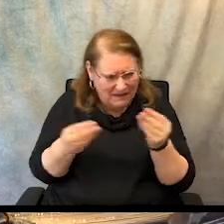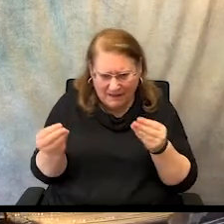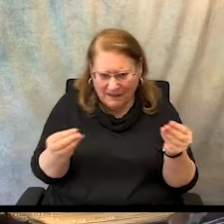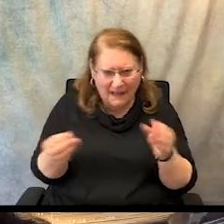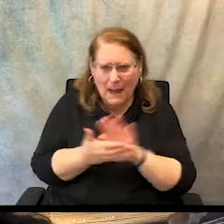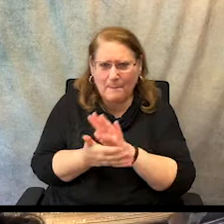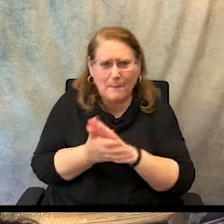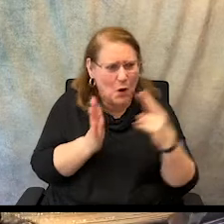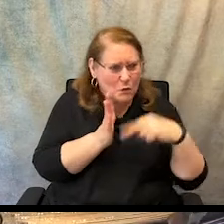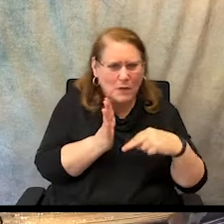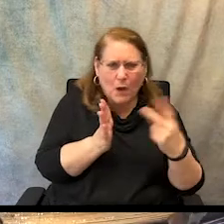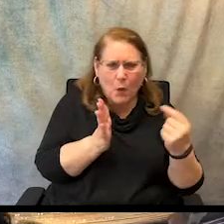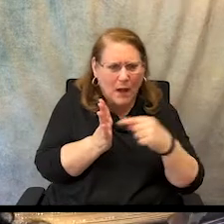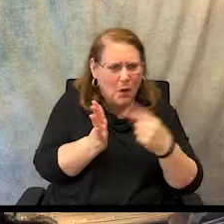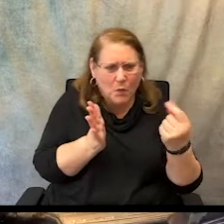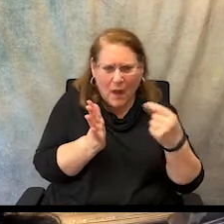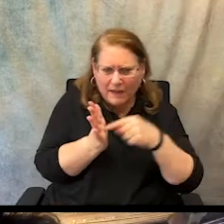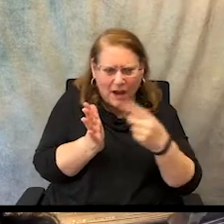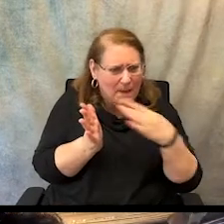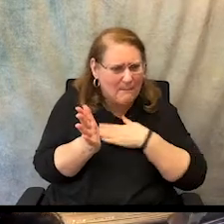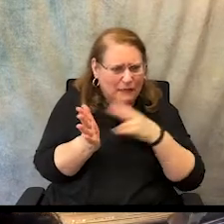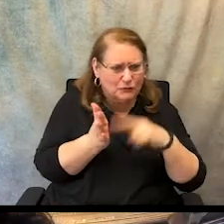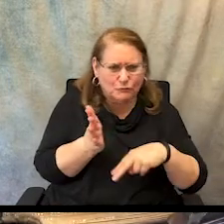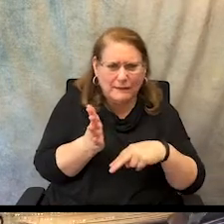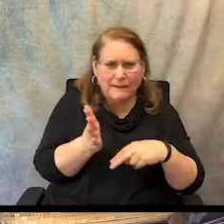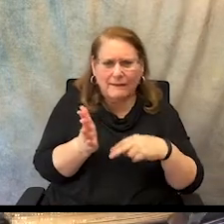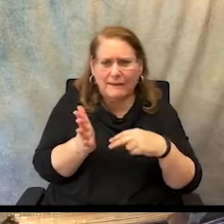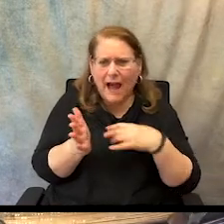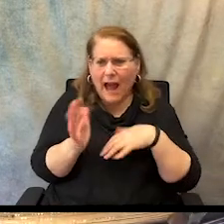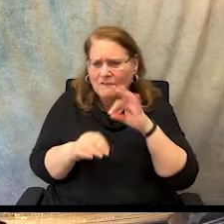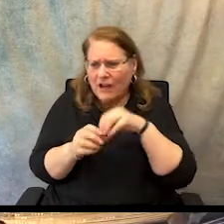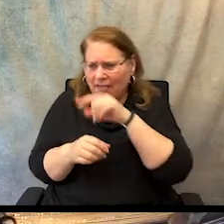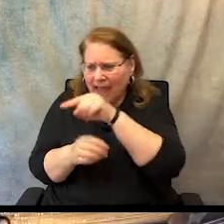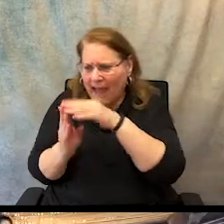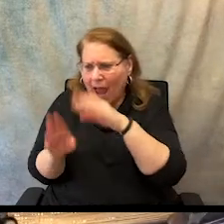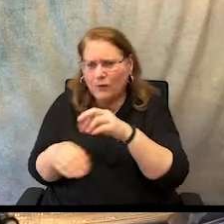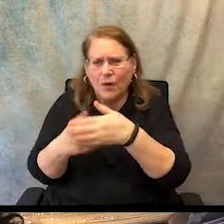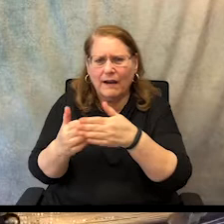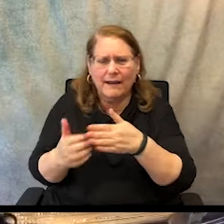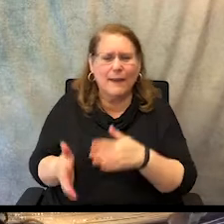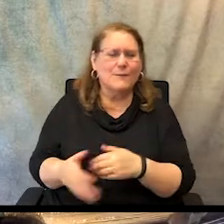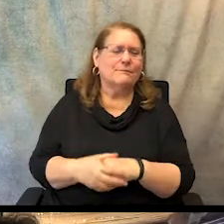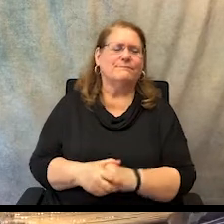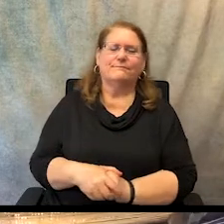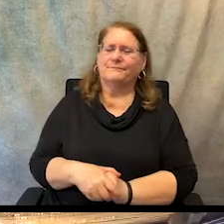this paper to other people to read it for him. What is writing inside? Can you read it, please? I find it in this house, the